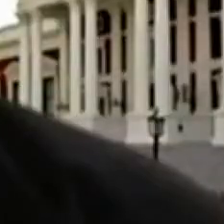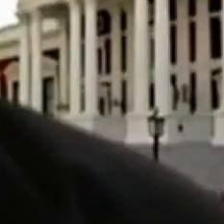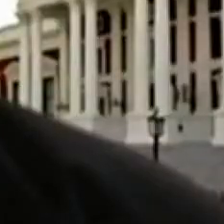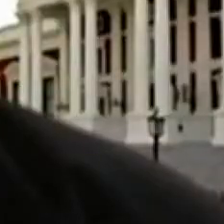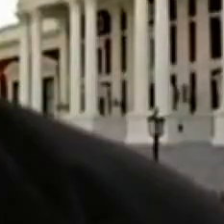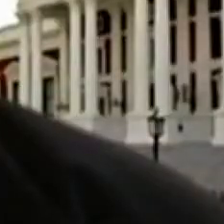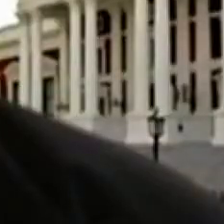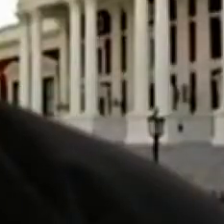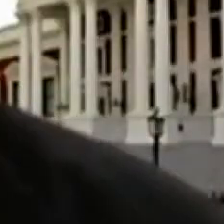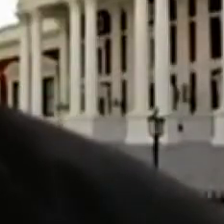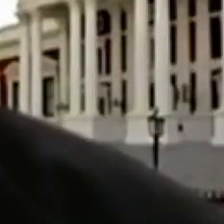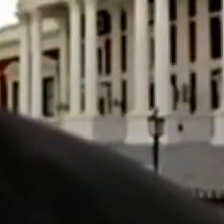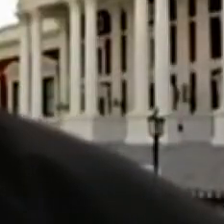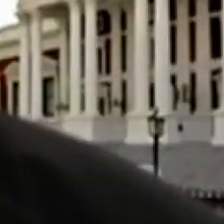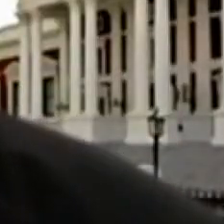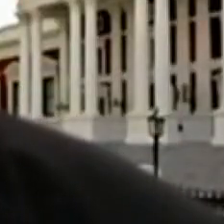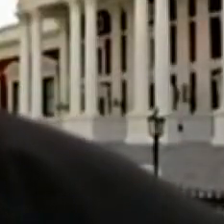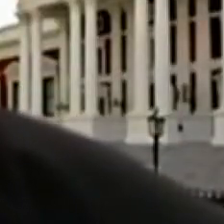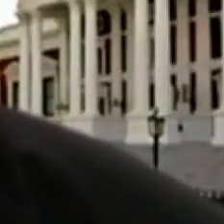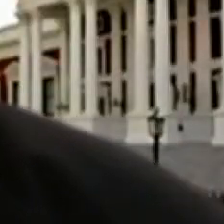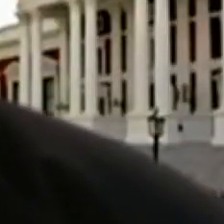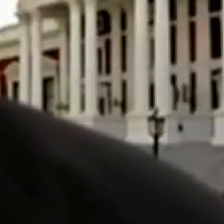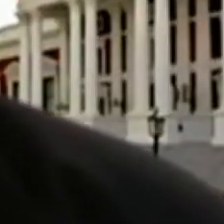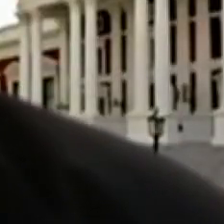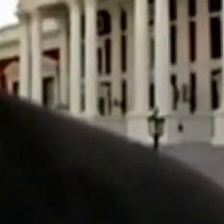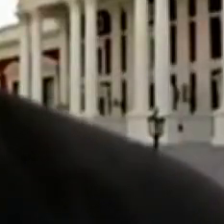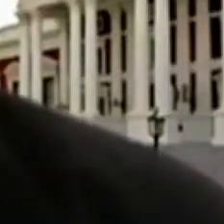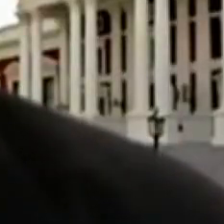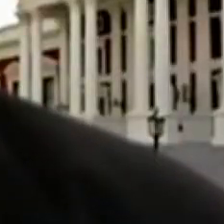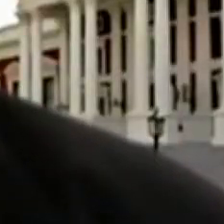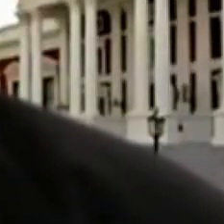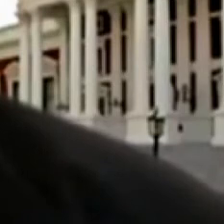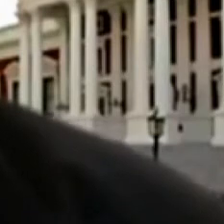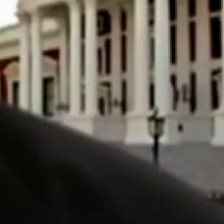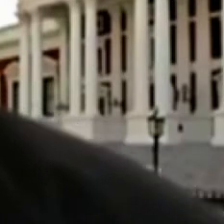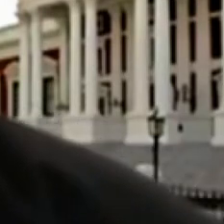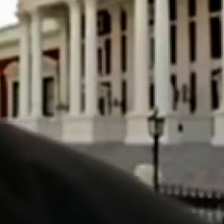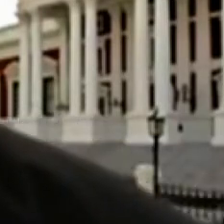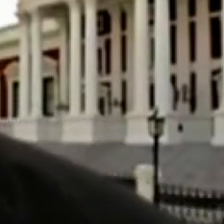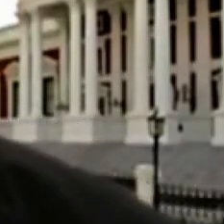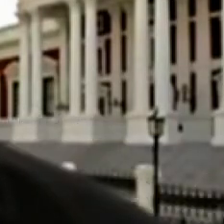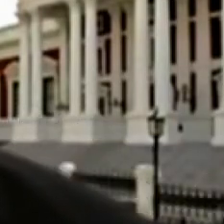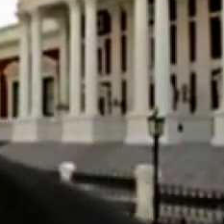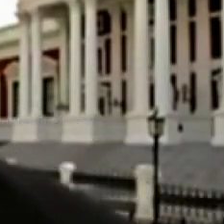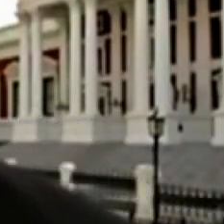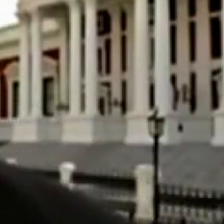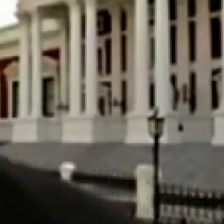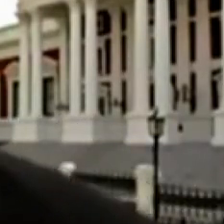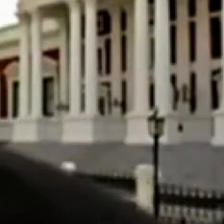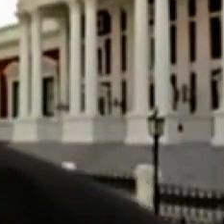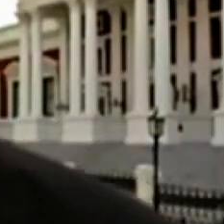Thank you. The second supplementary is asked by Honorable Hon.